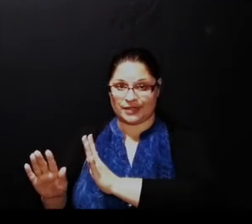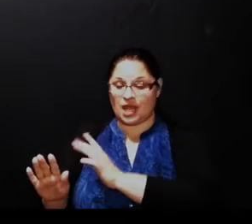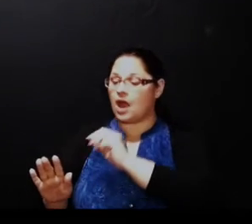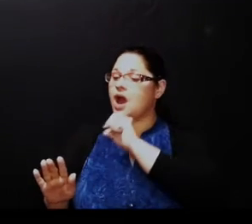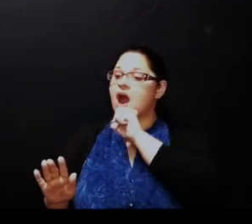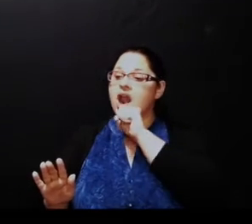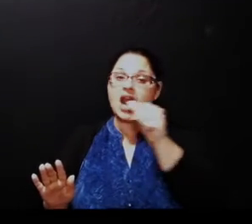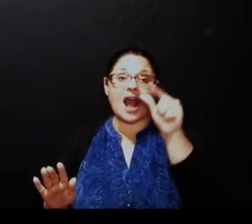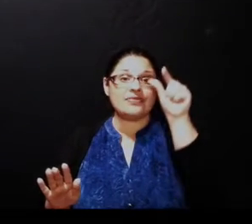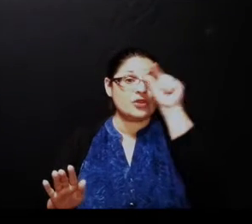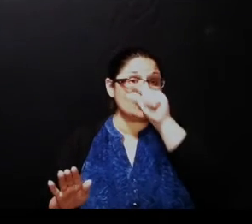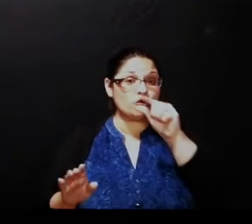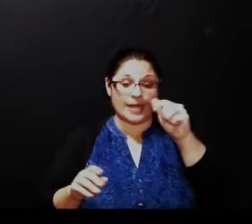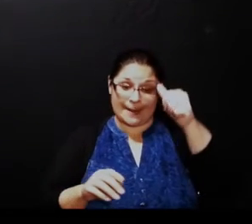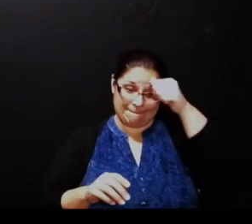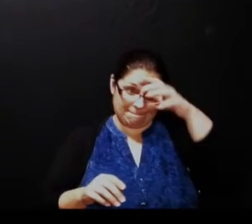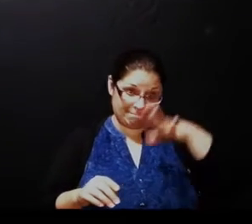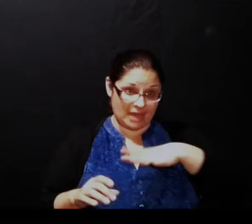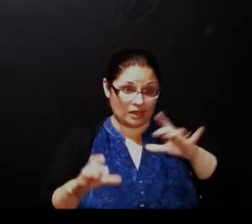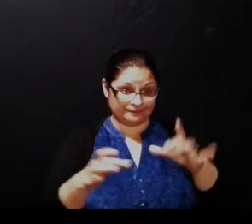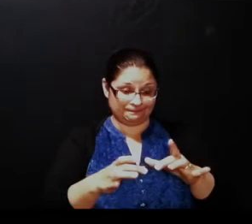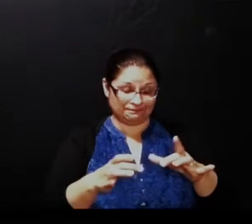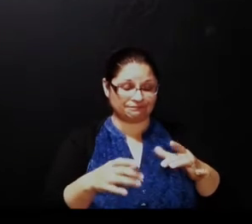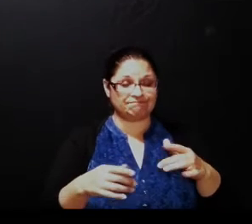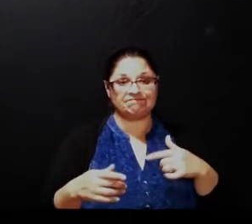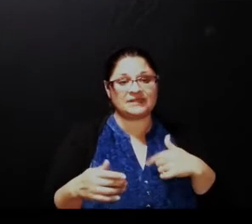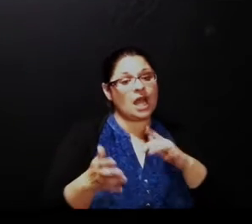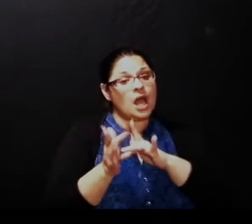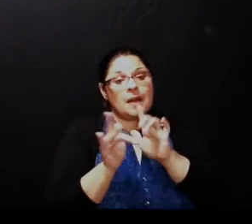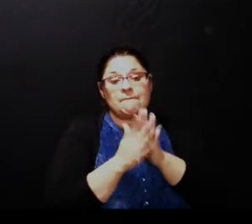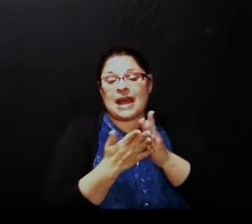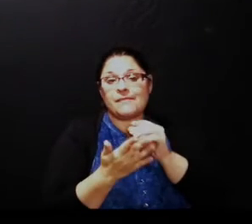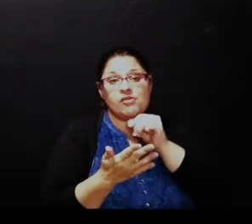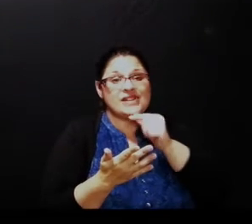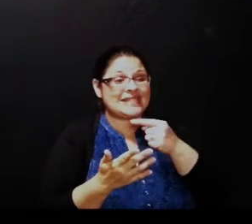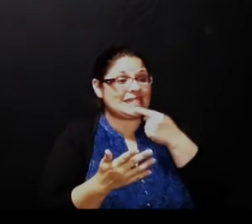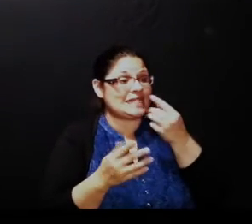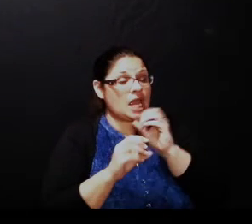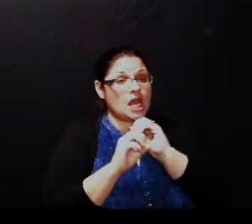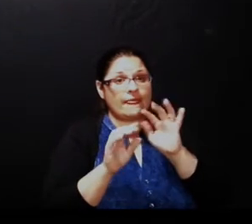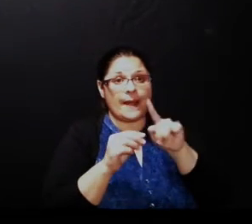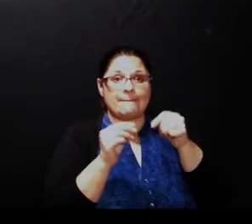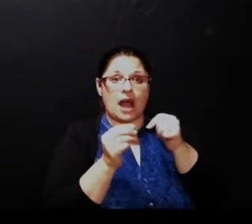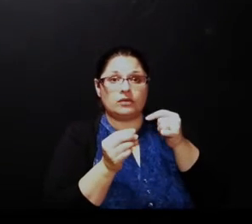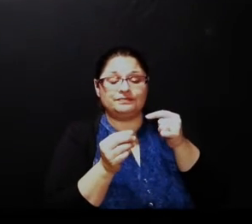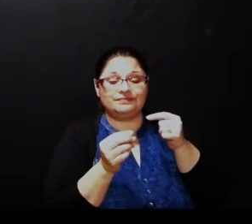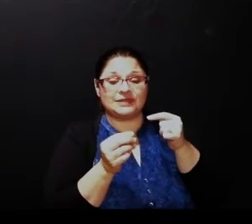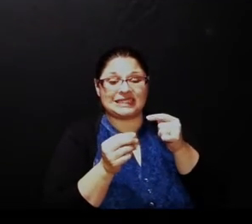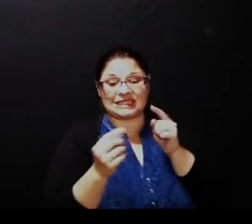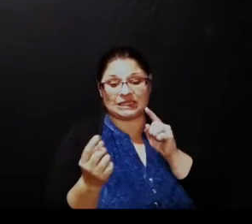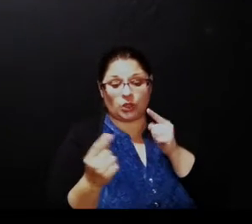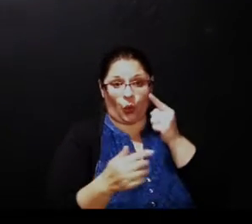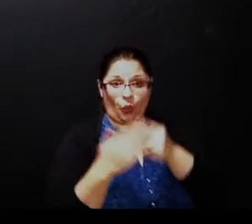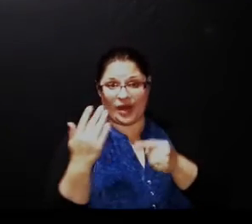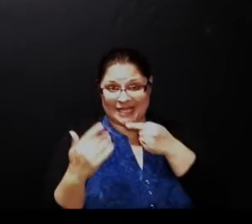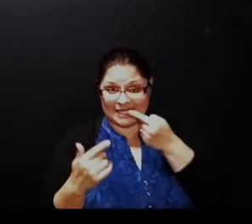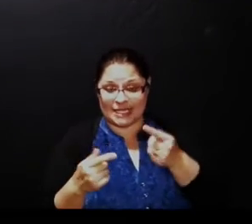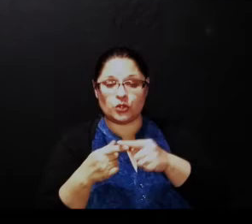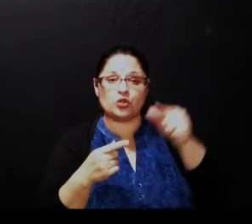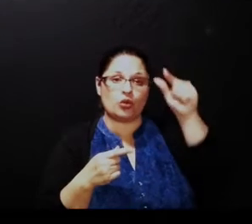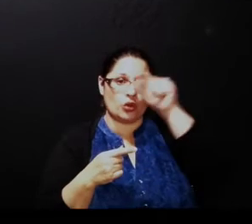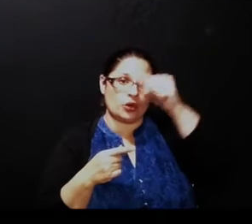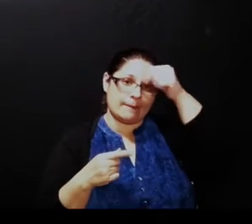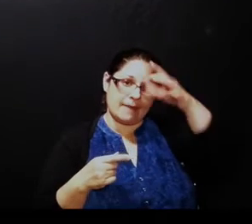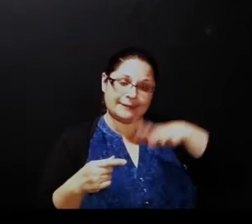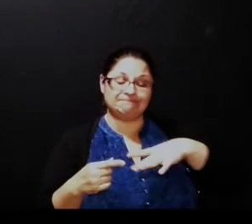an account of what he says to this group of Greek men. I believe he did meet with them. They wanted to see him. I believe that he